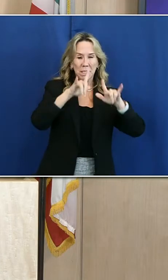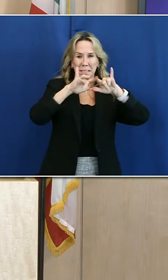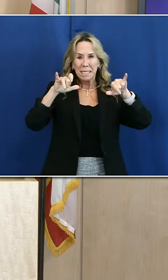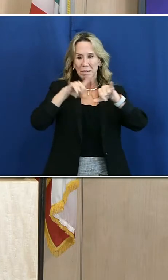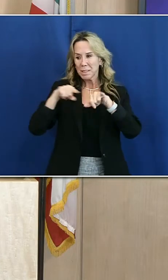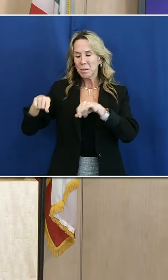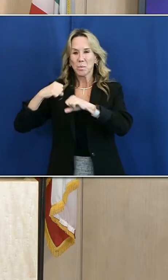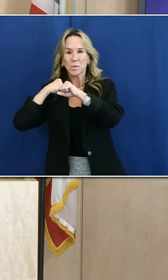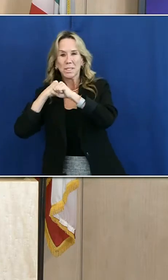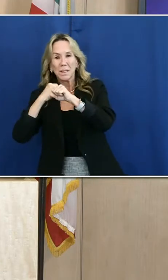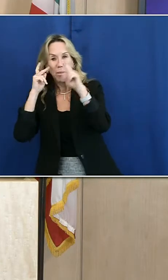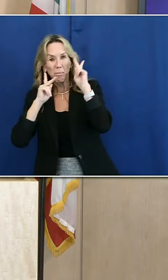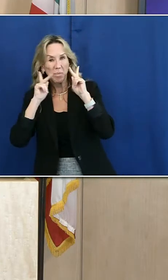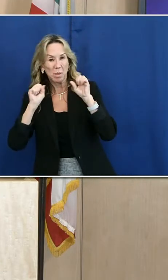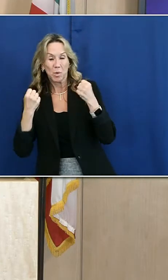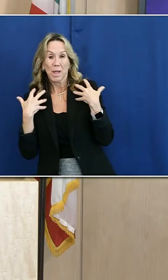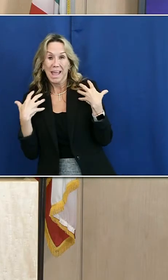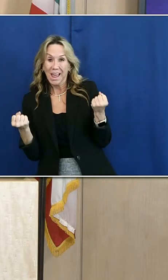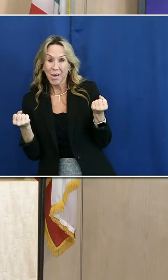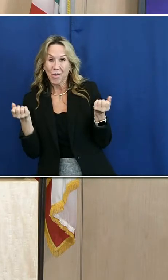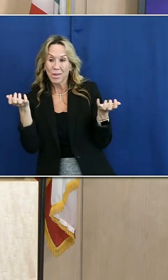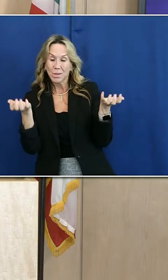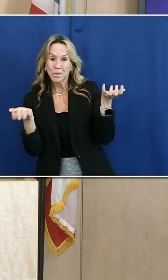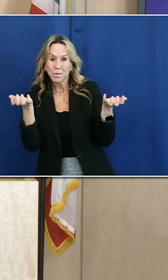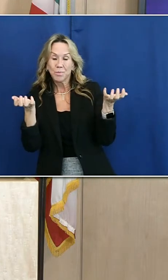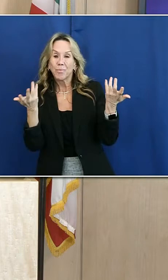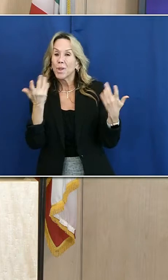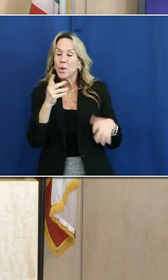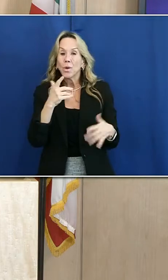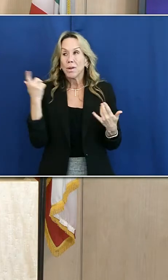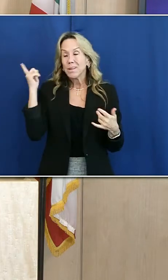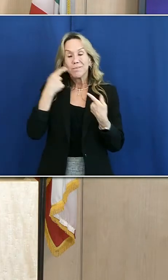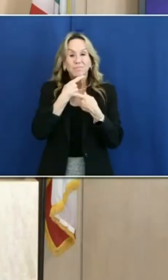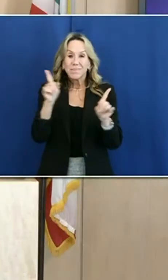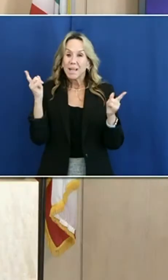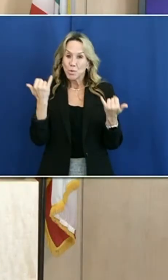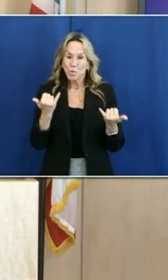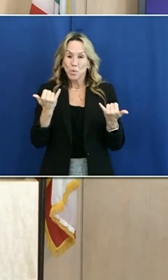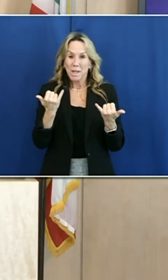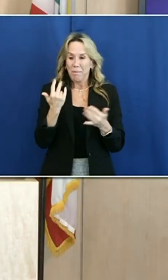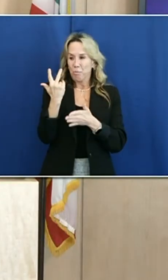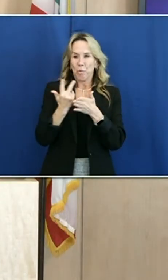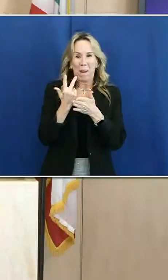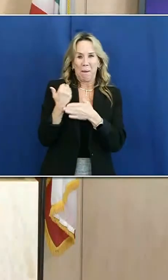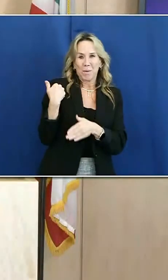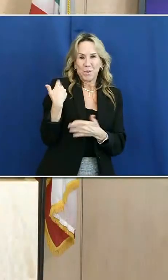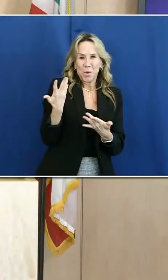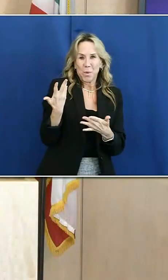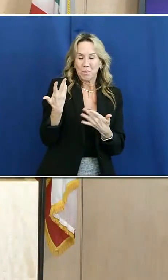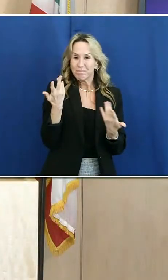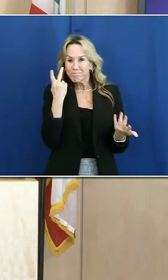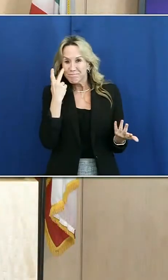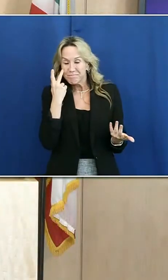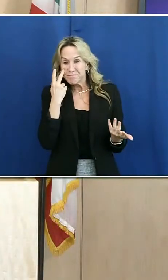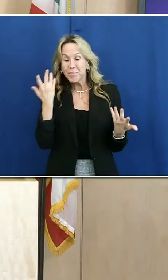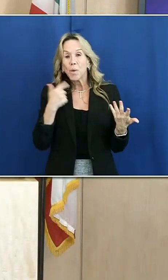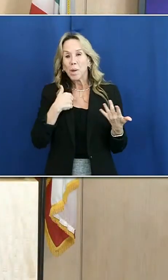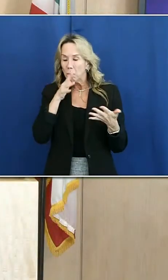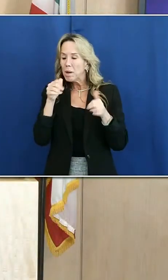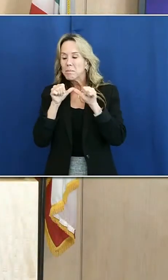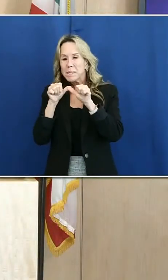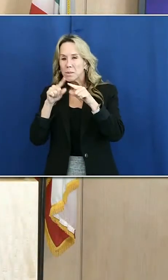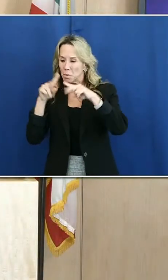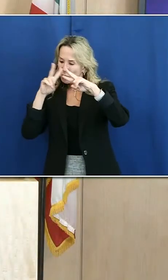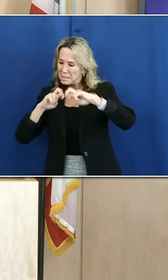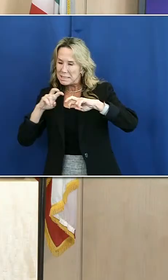This has just come out today. It's been approximately 3 hours, and we will be assessing and